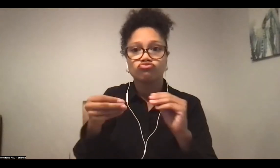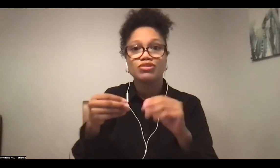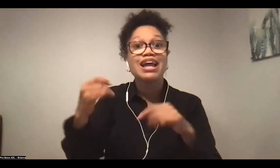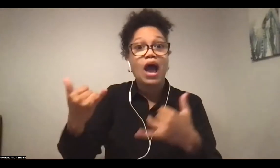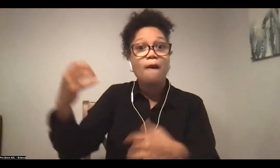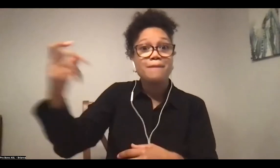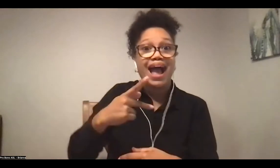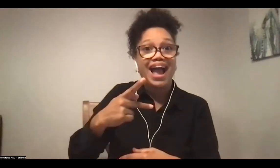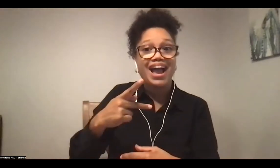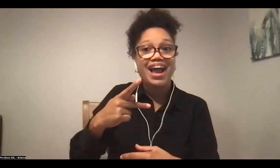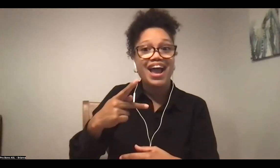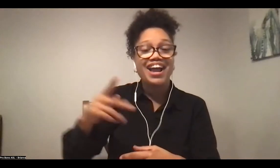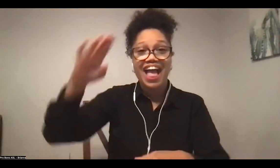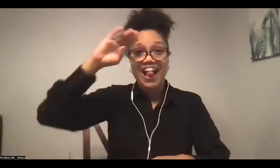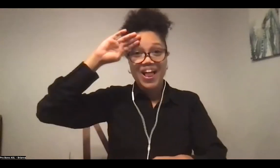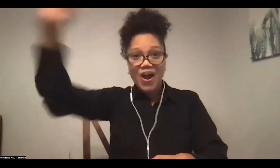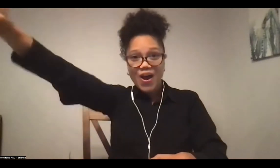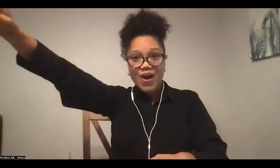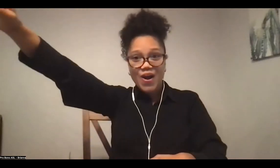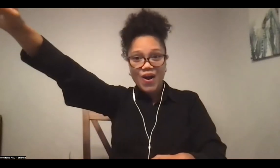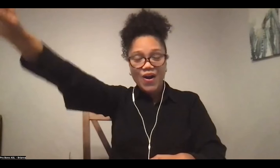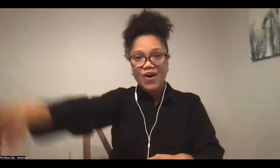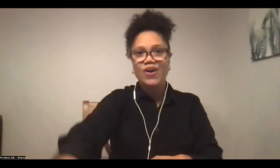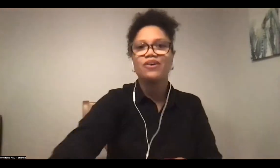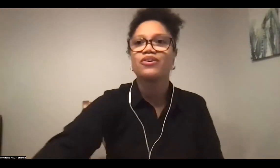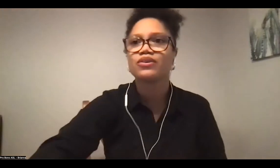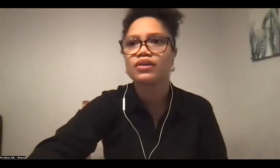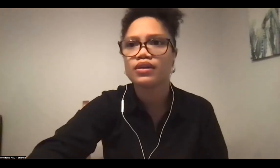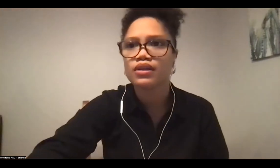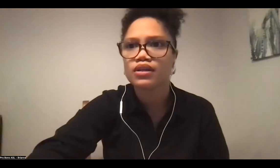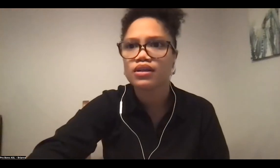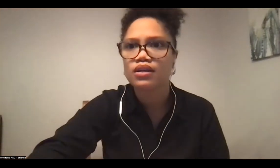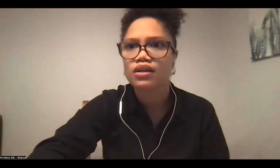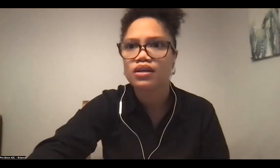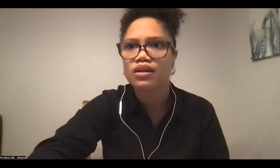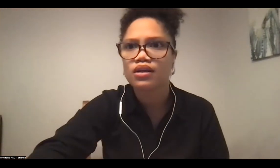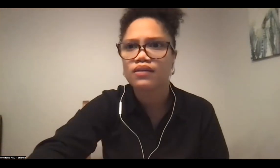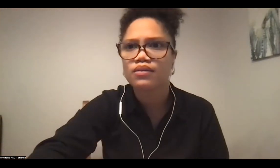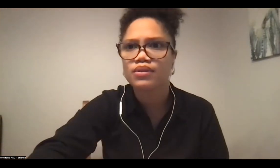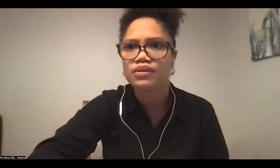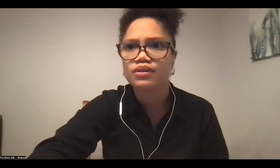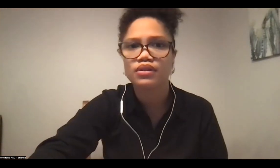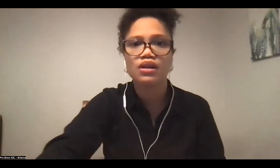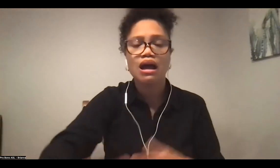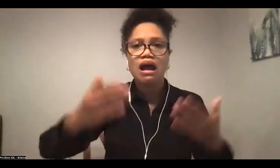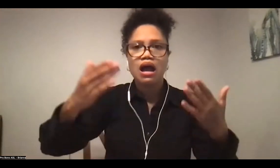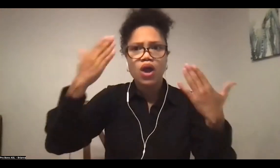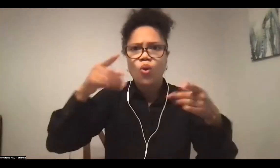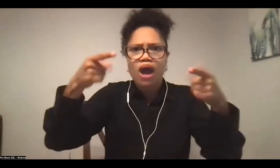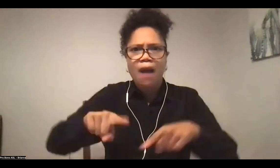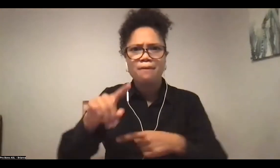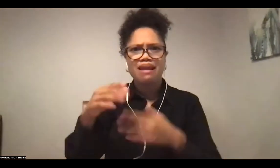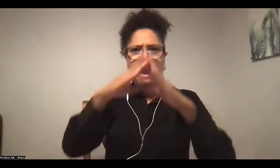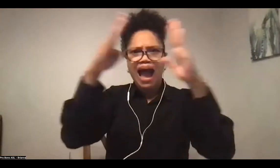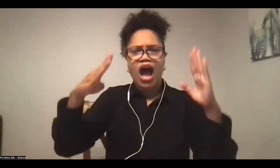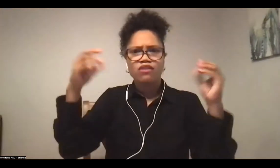back, I community think. learning space. Oh, Yeah, I okay. haven't joined. I don't know what happened. There was a flash in the house, and then the internet